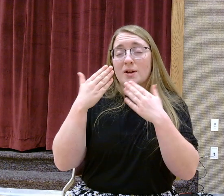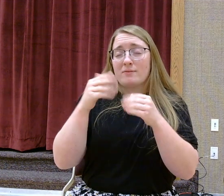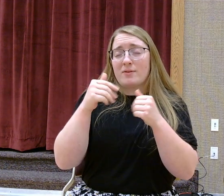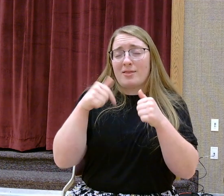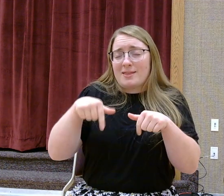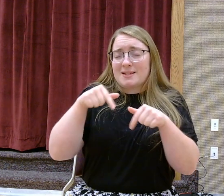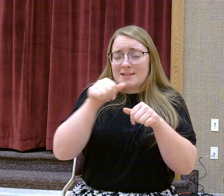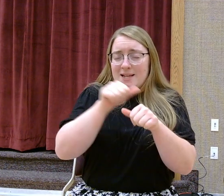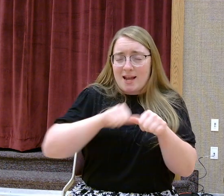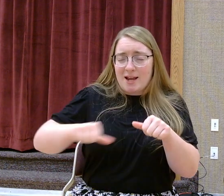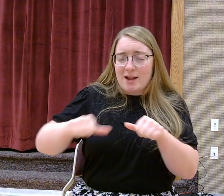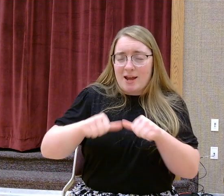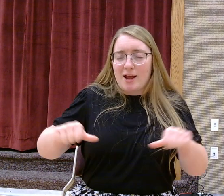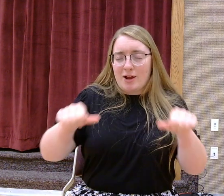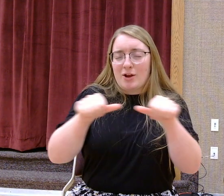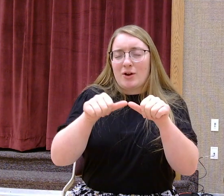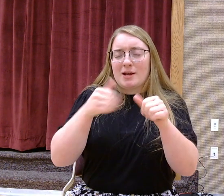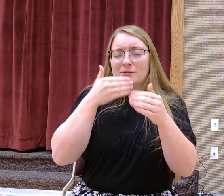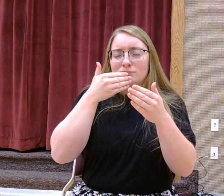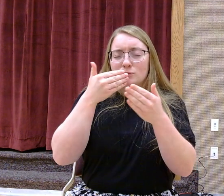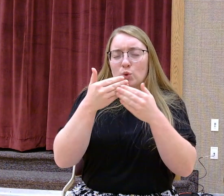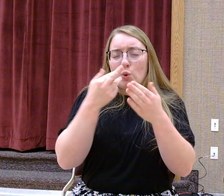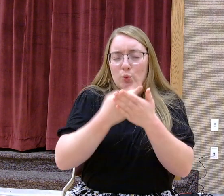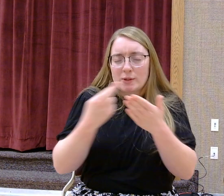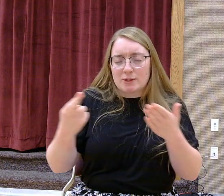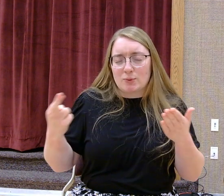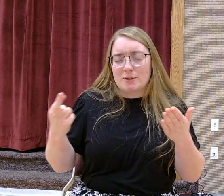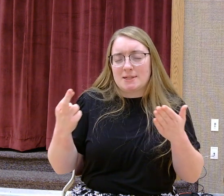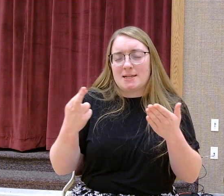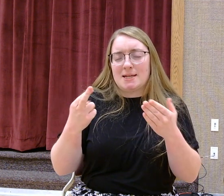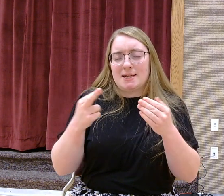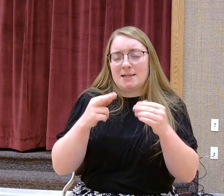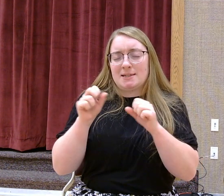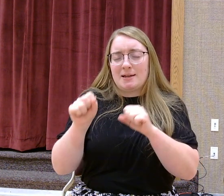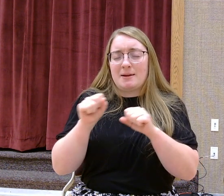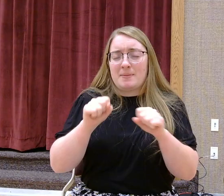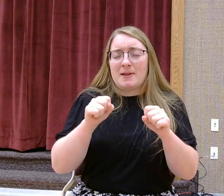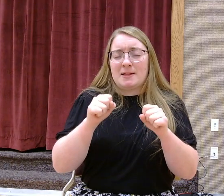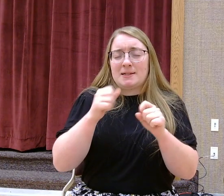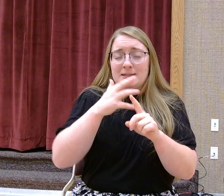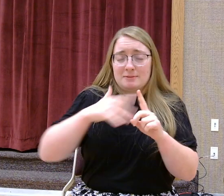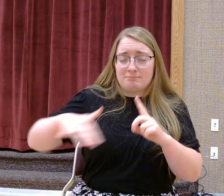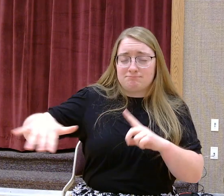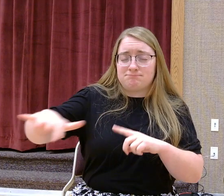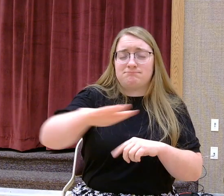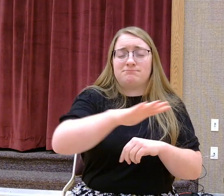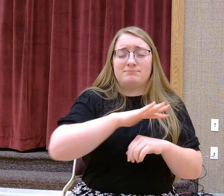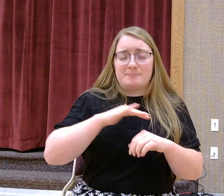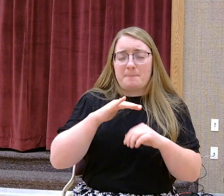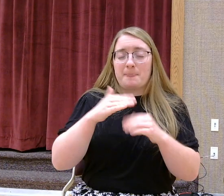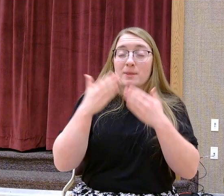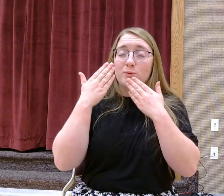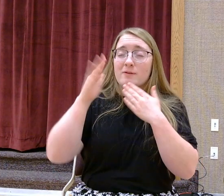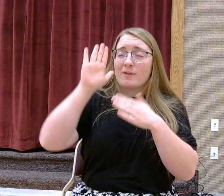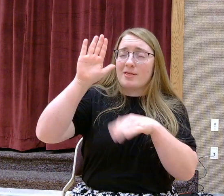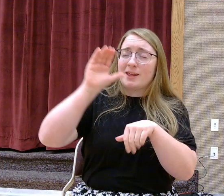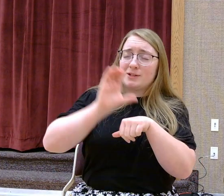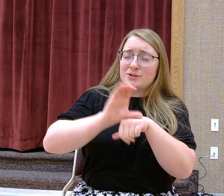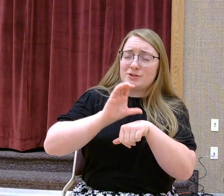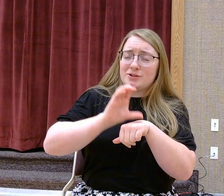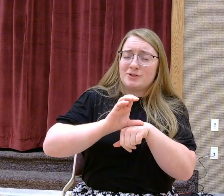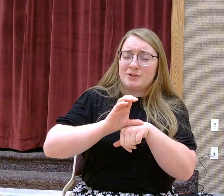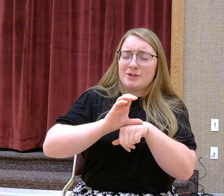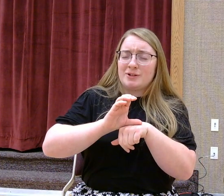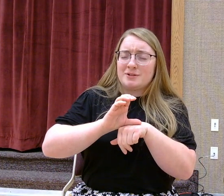that has so many resources and abilities around us. We're grateful for thy church and